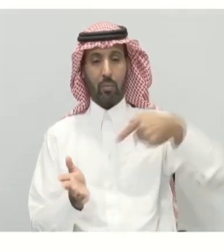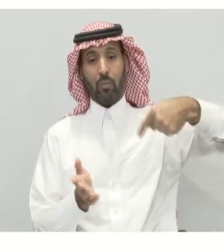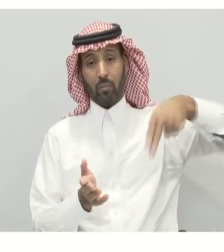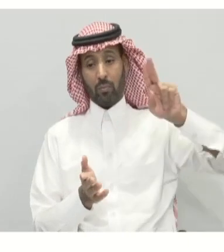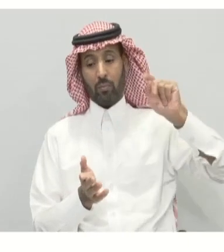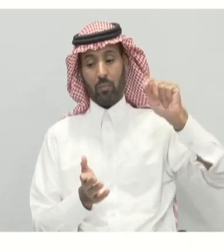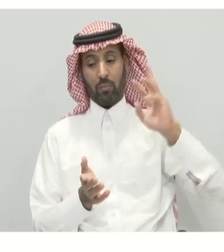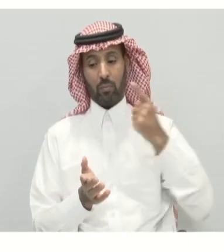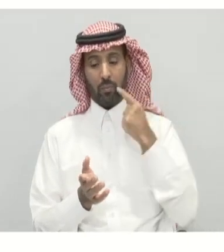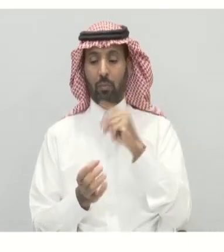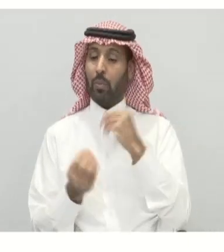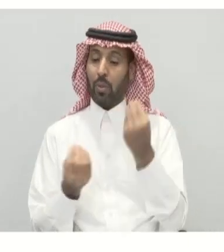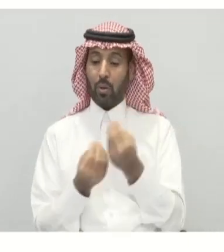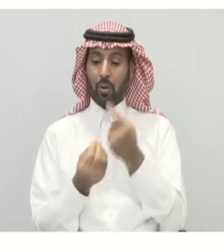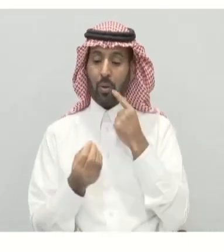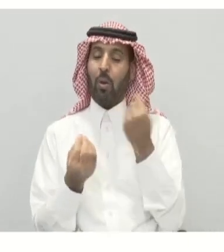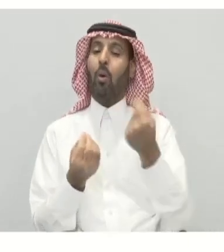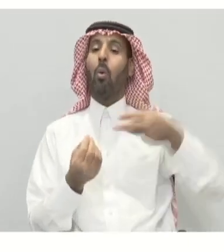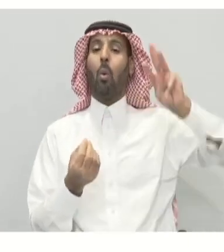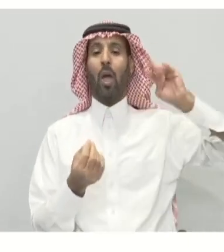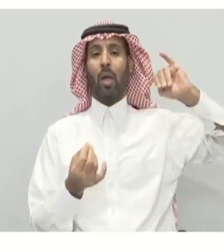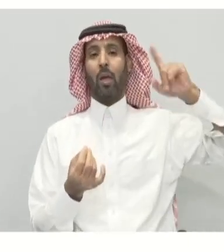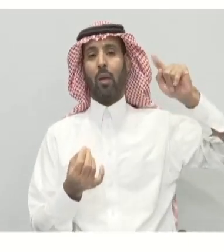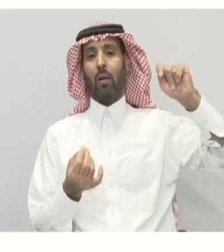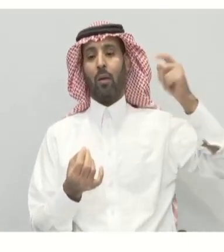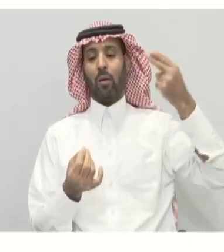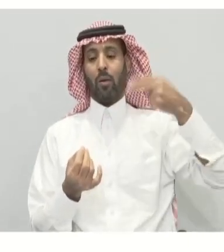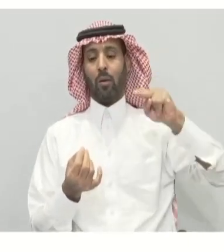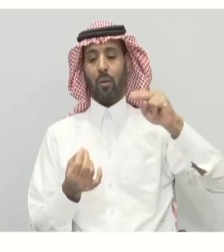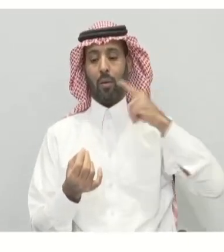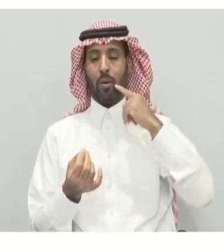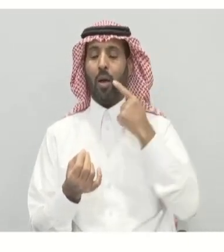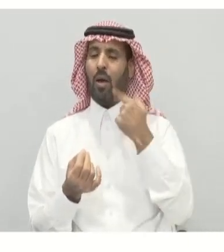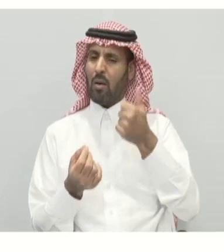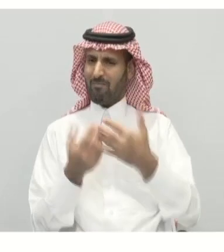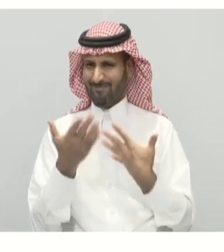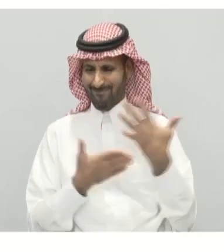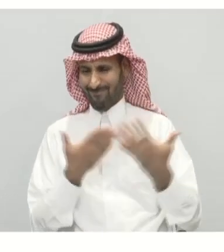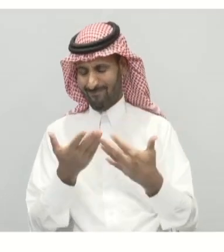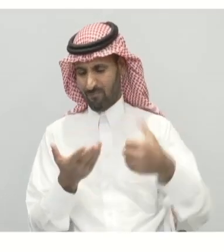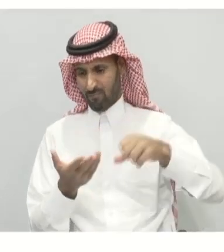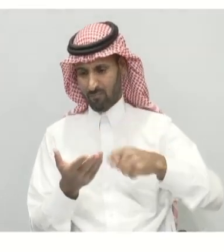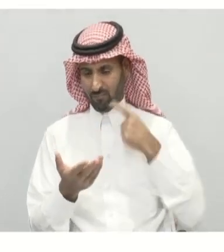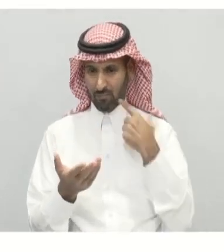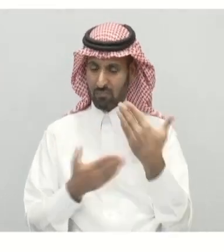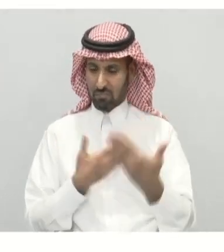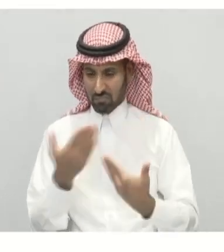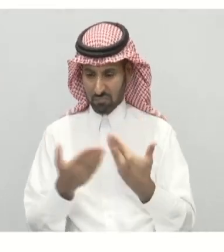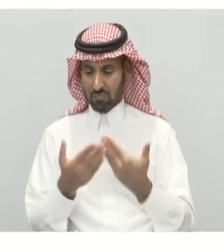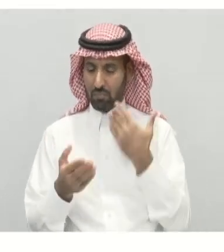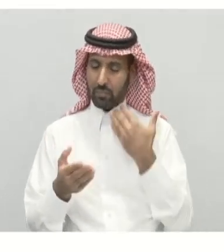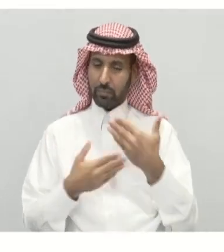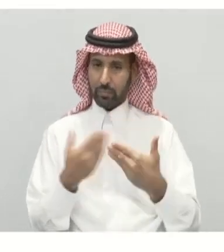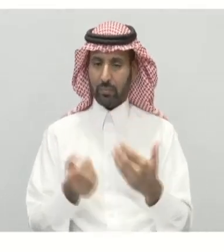with. Can you put up with a bad situation? Putting up is to